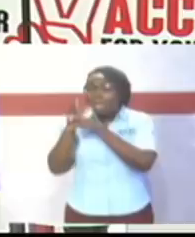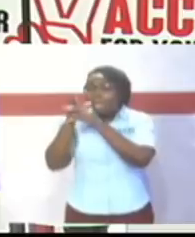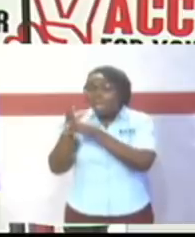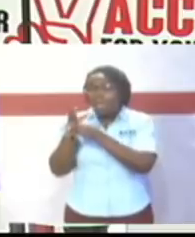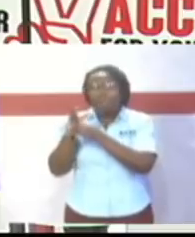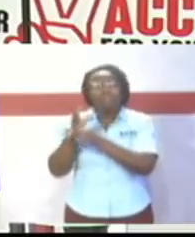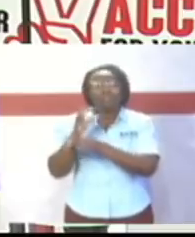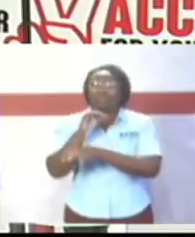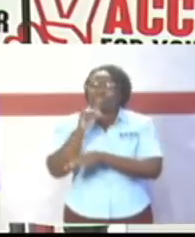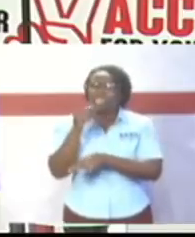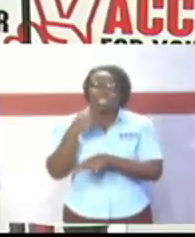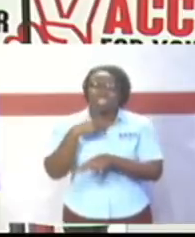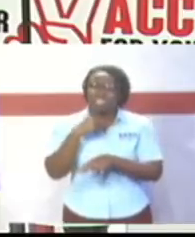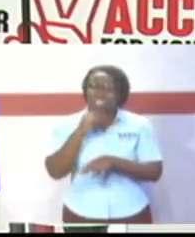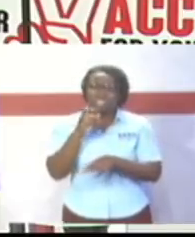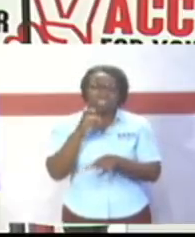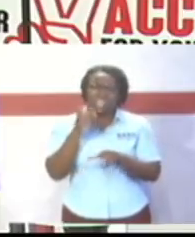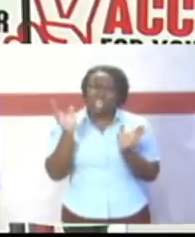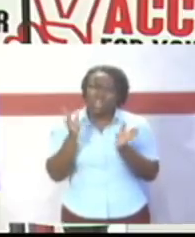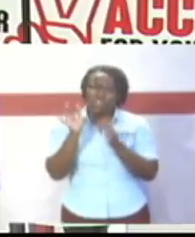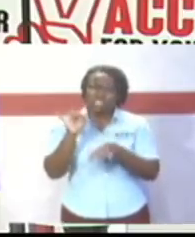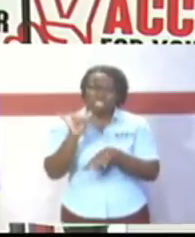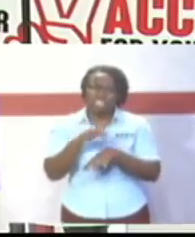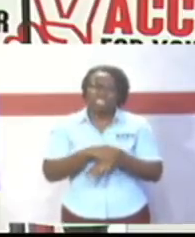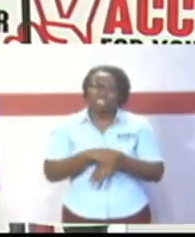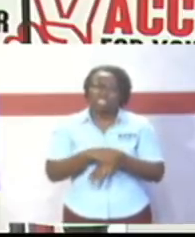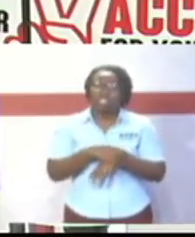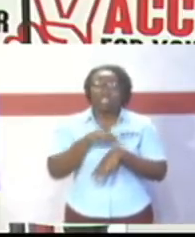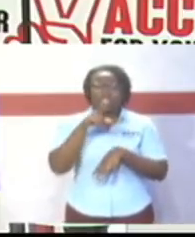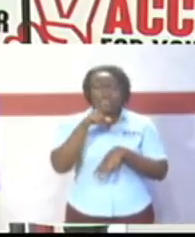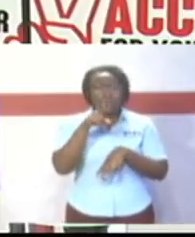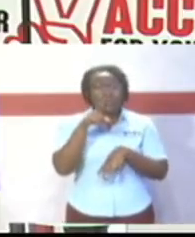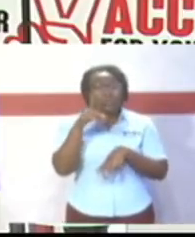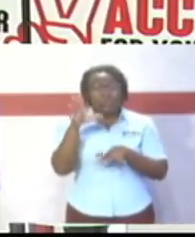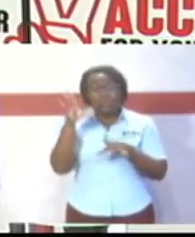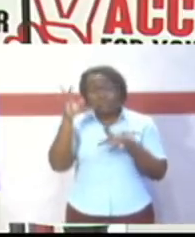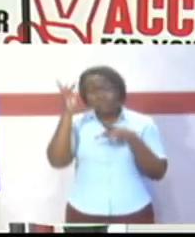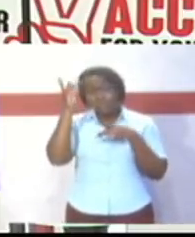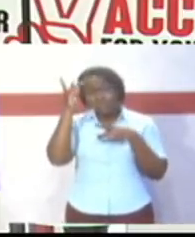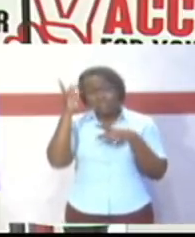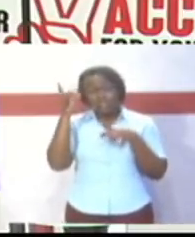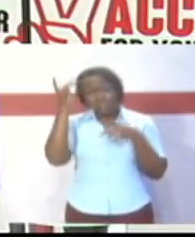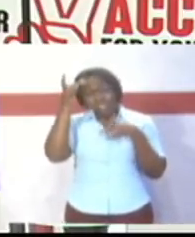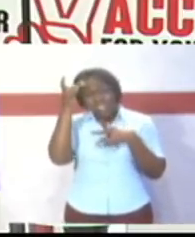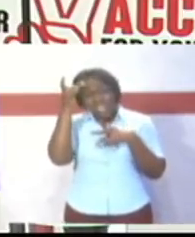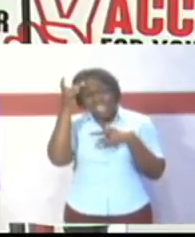you are COVID positive, to come in as early as possible. It can save your life.